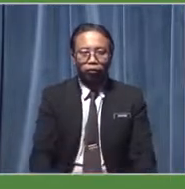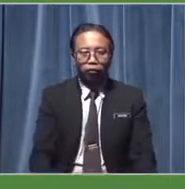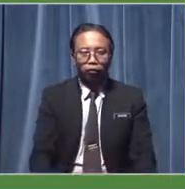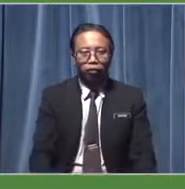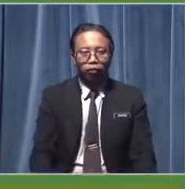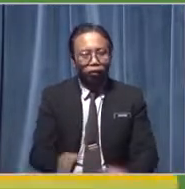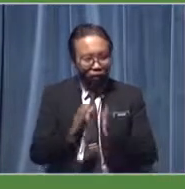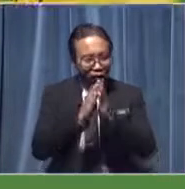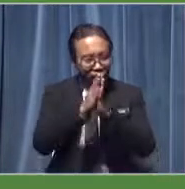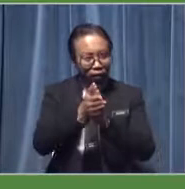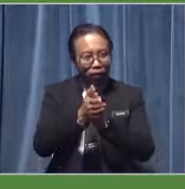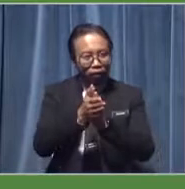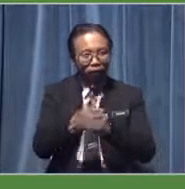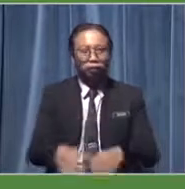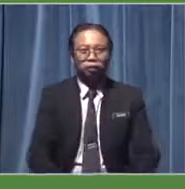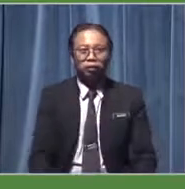Since